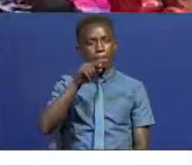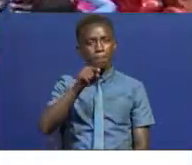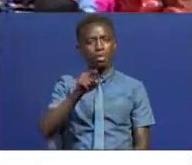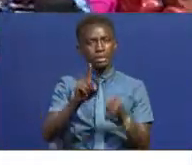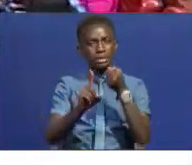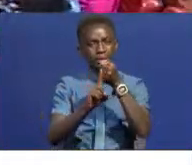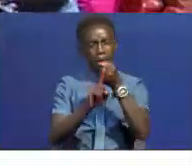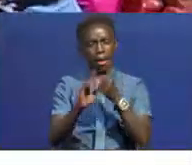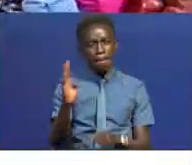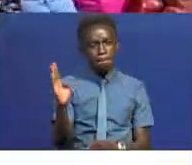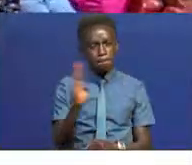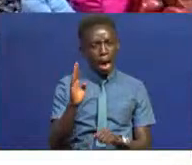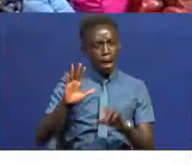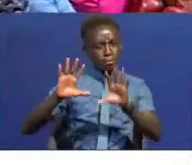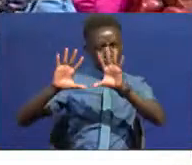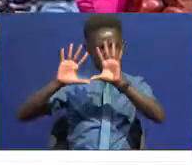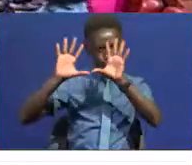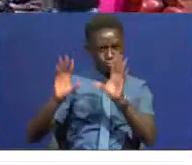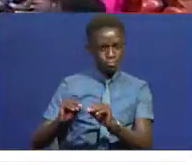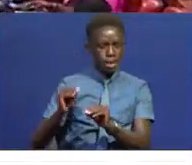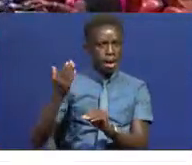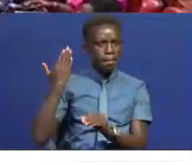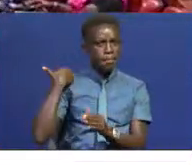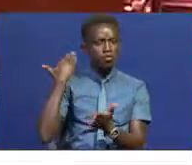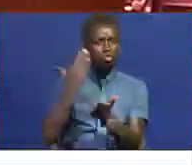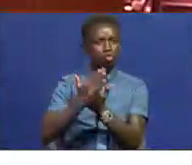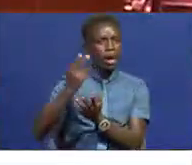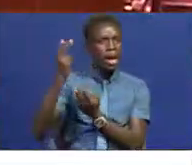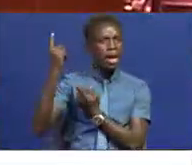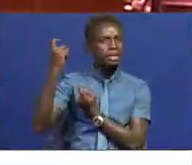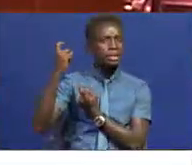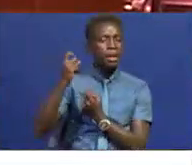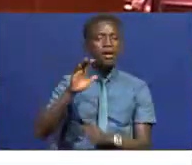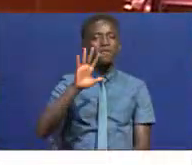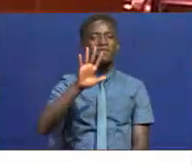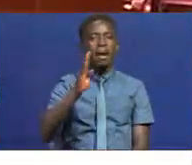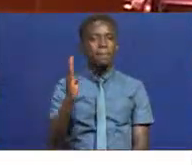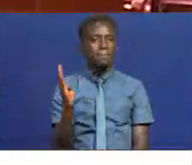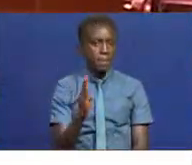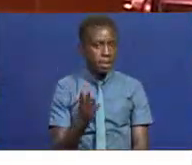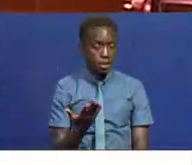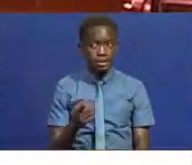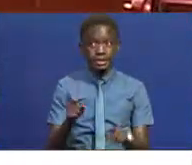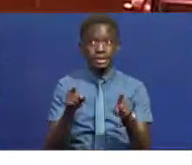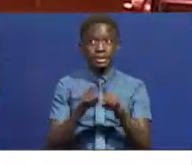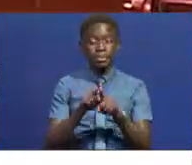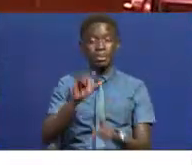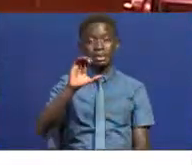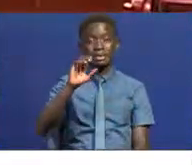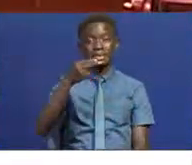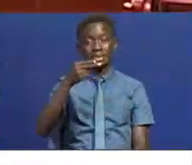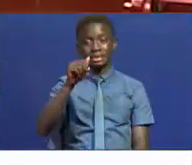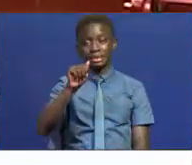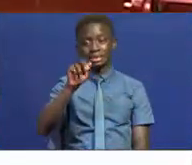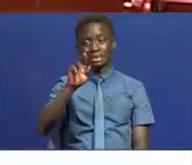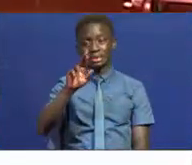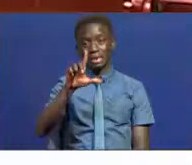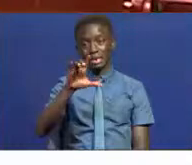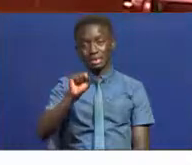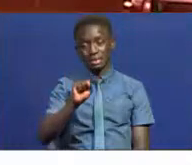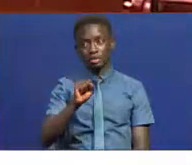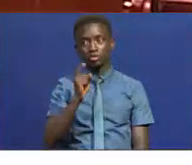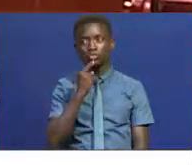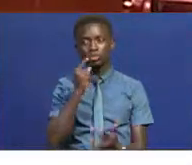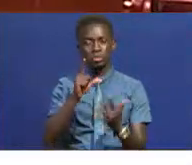from the initial estimate of 5 billion shillings. Meanwhile, the fate of Charles Githenji, nominated as Kenya's